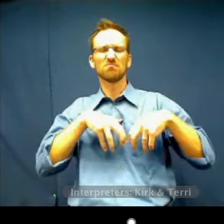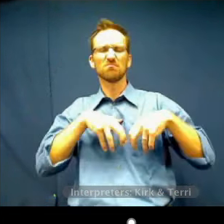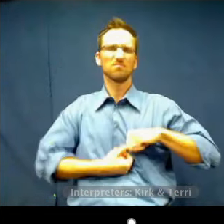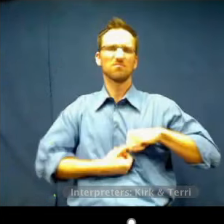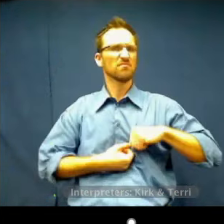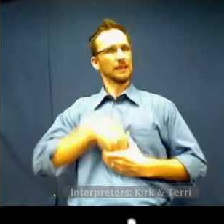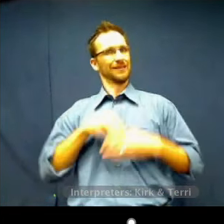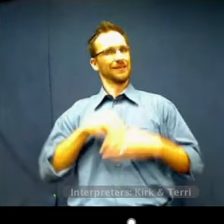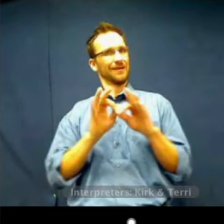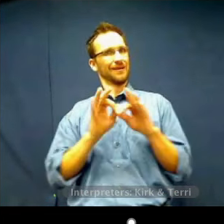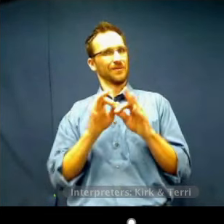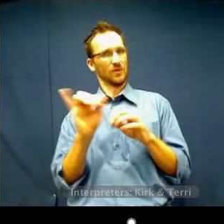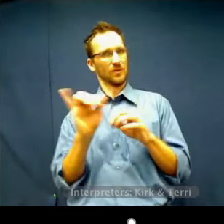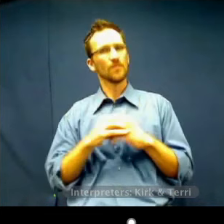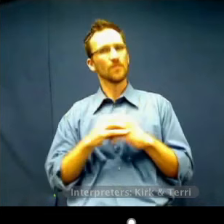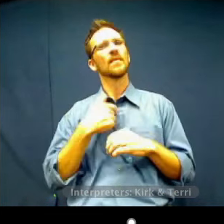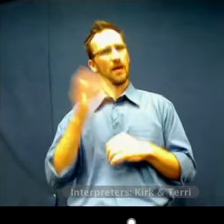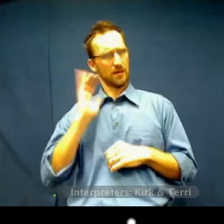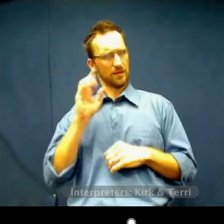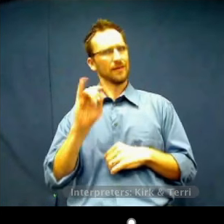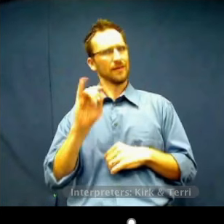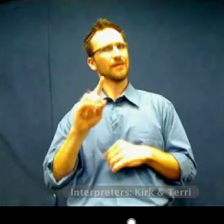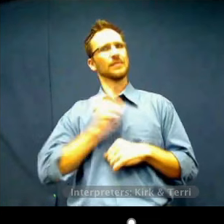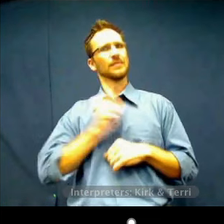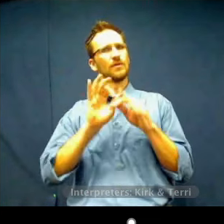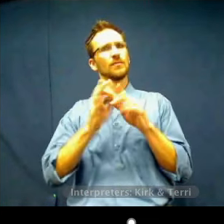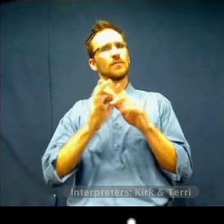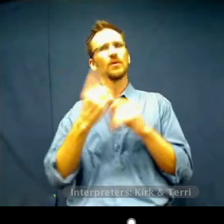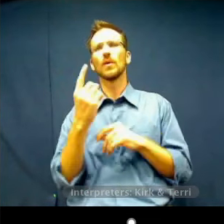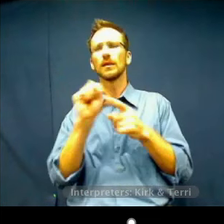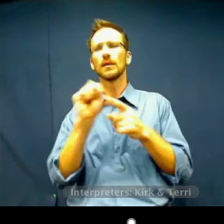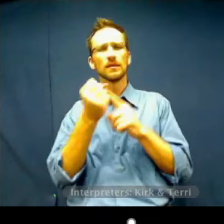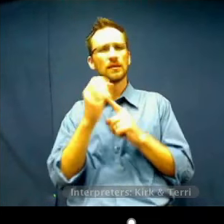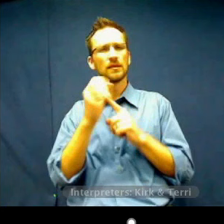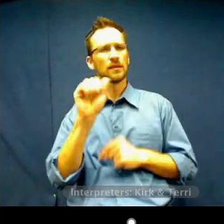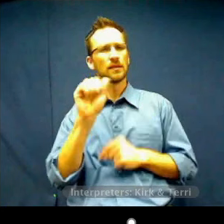I interpreted a case many years ago where this young woman,